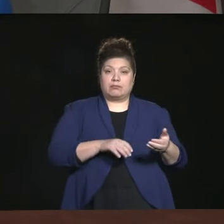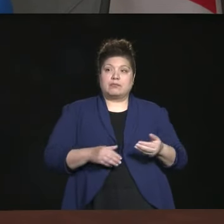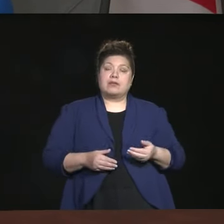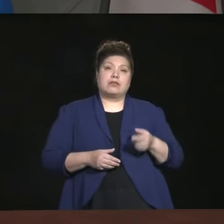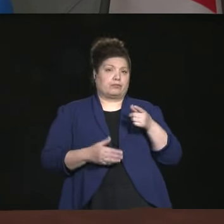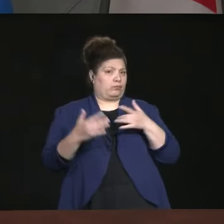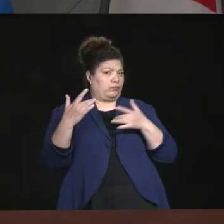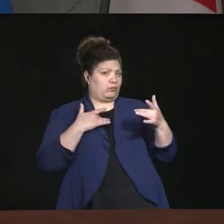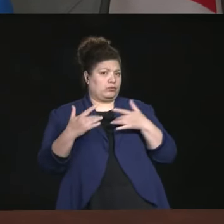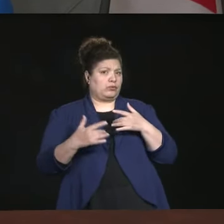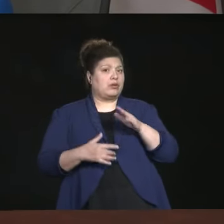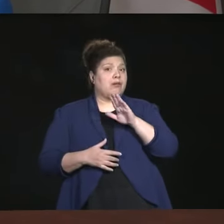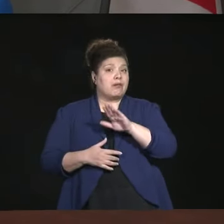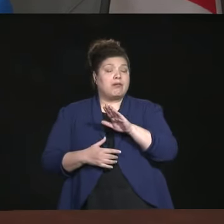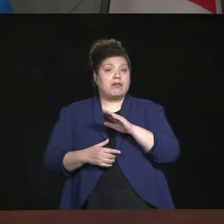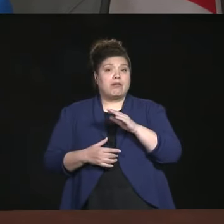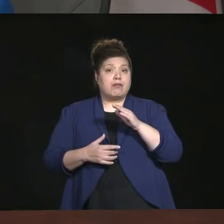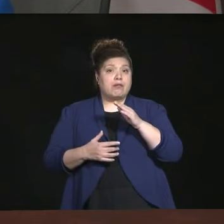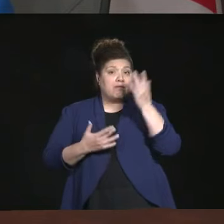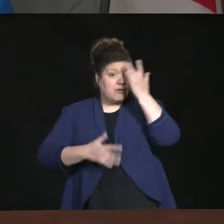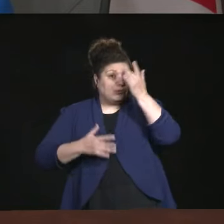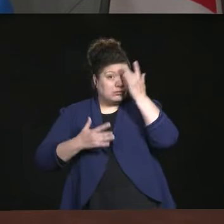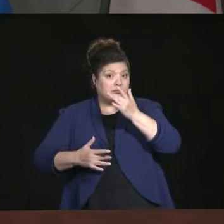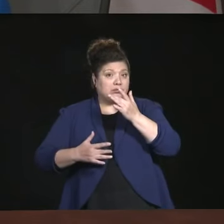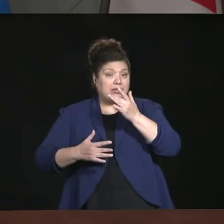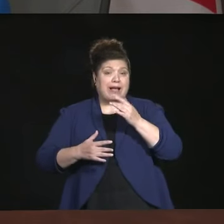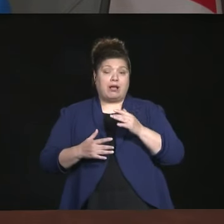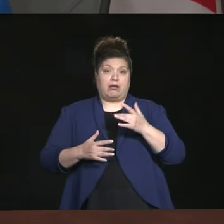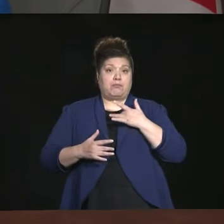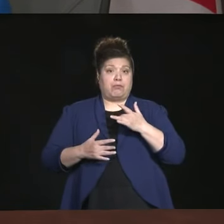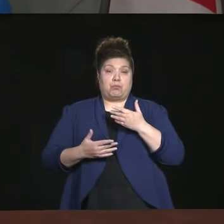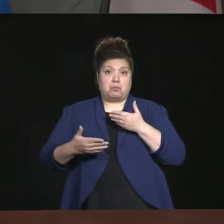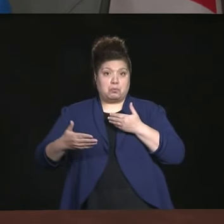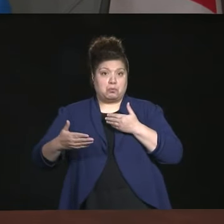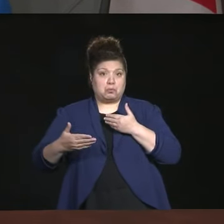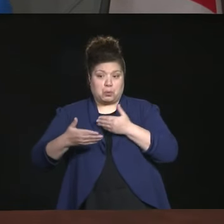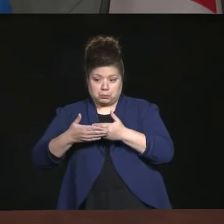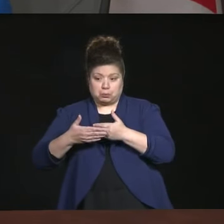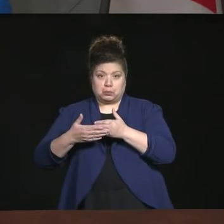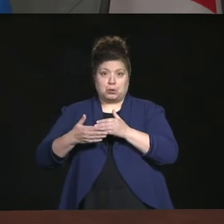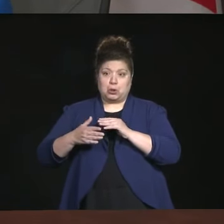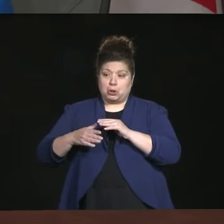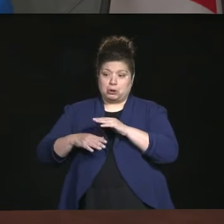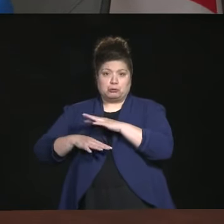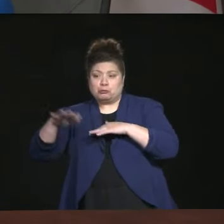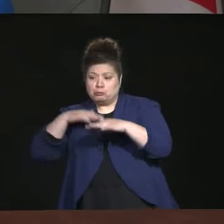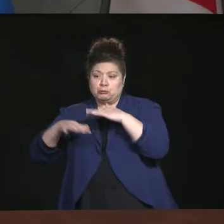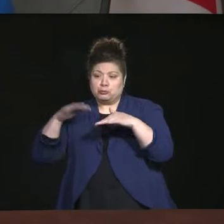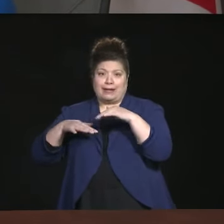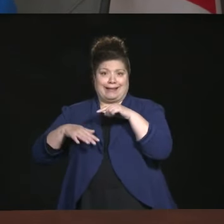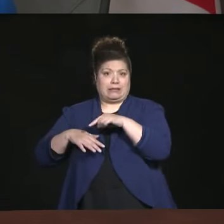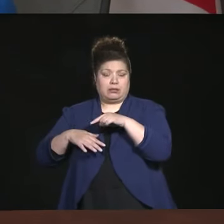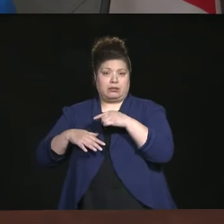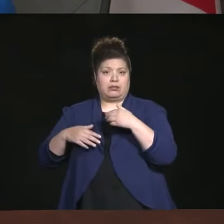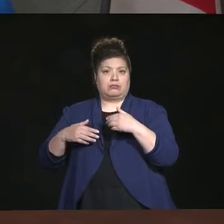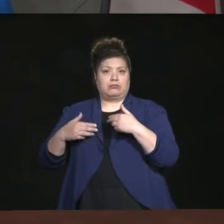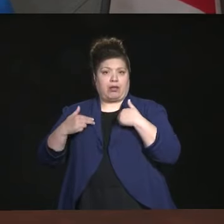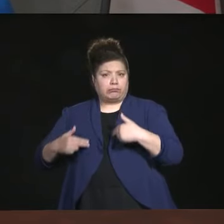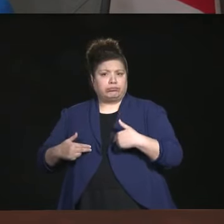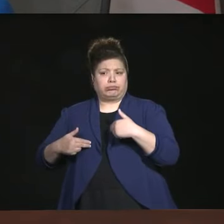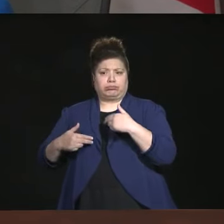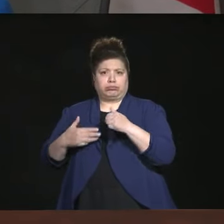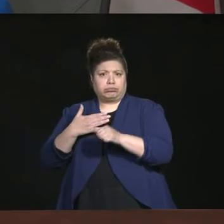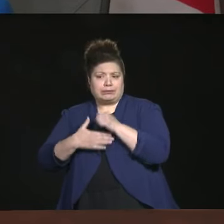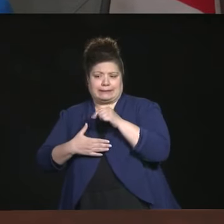virus in enclosed settings where vulnerable people reside. We currently have a number of ongoing outbreaks in long-term care